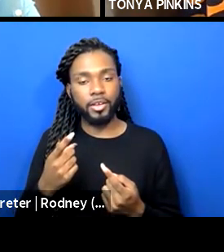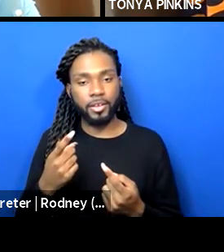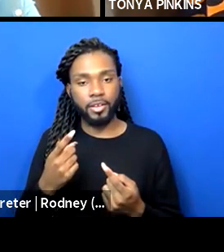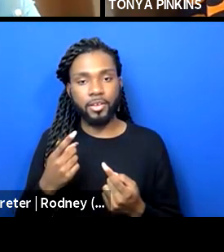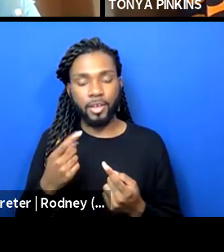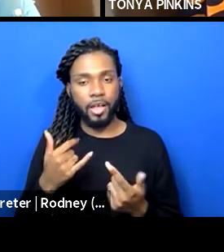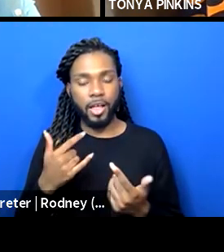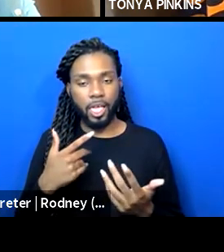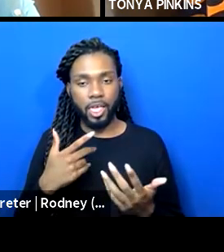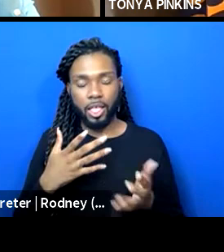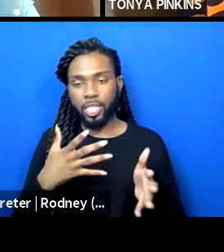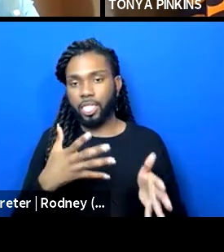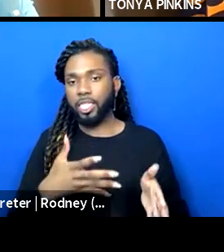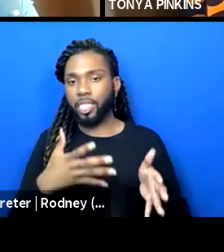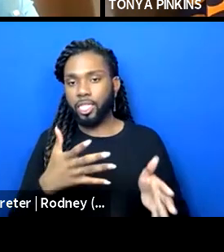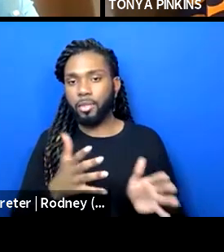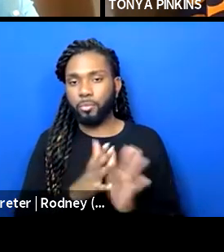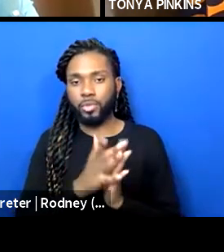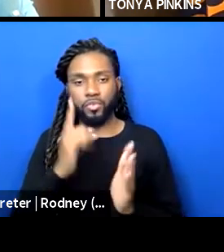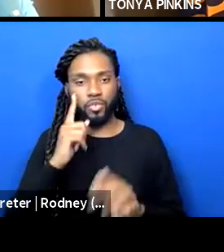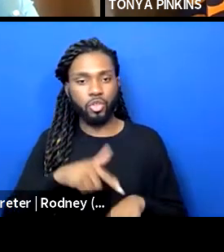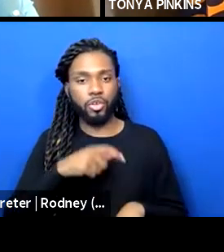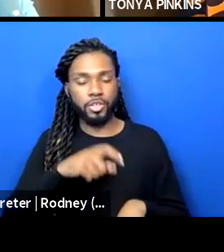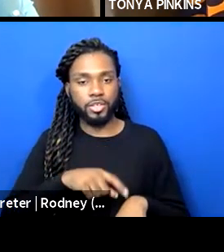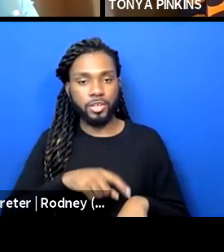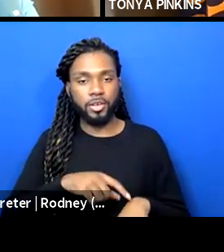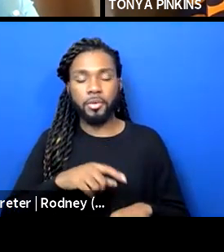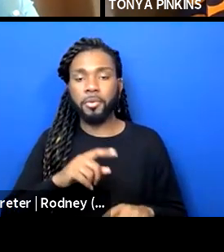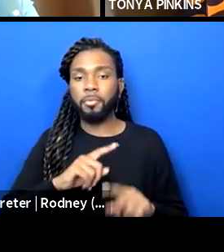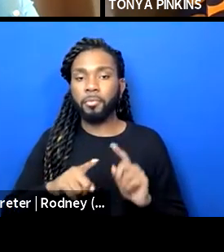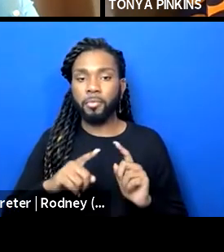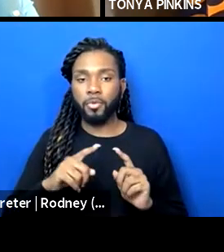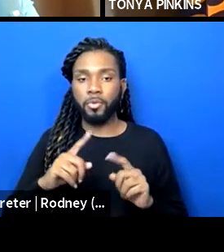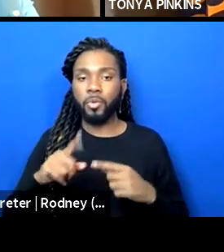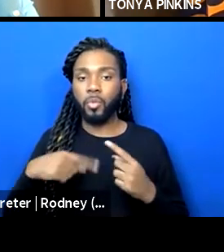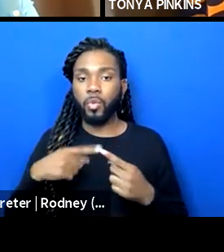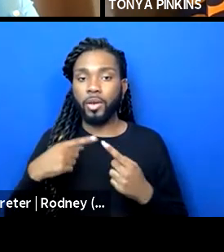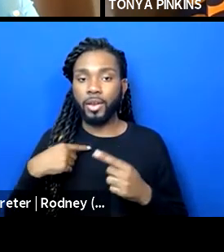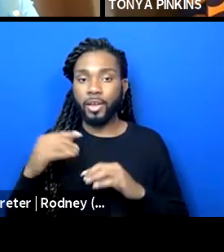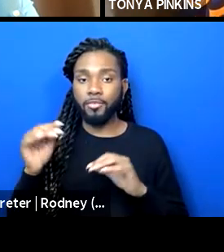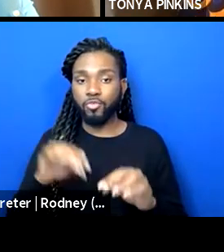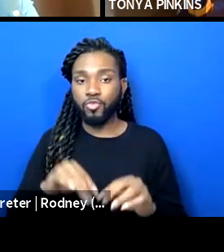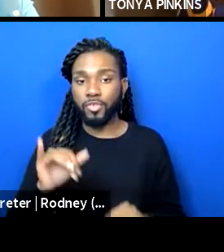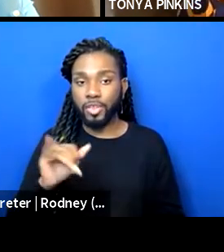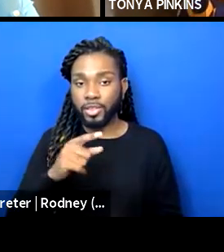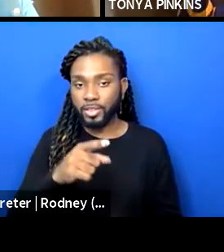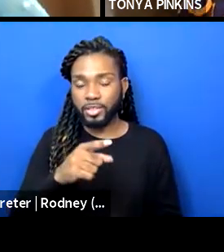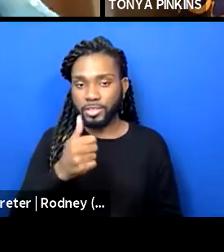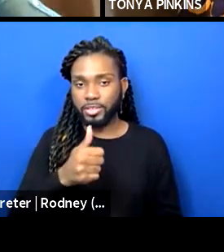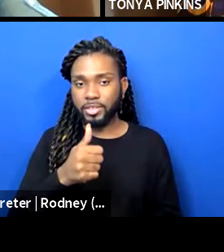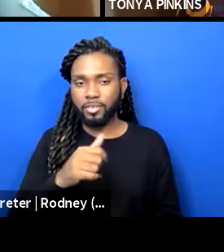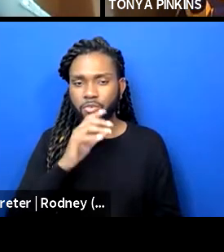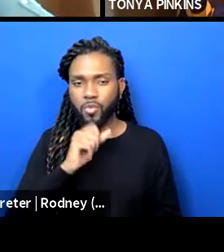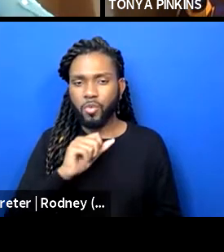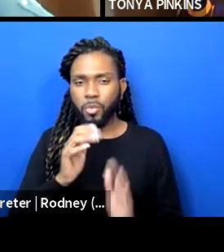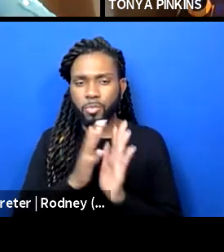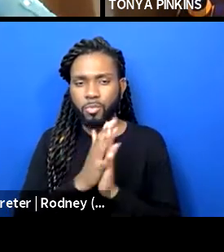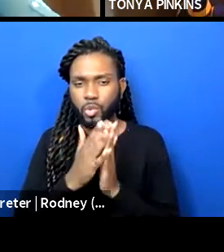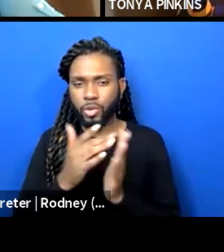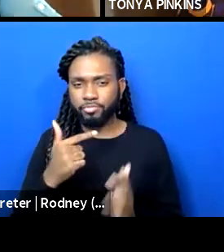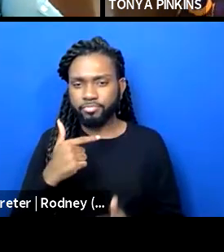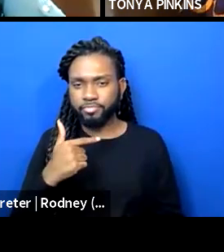books for such a long time. So when I was able to move, like this is an old book that I